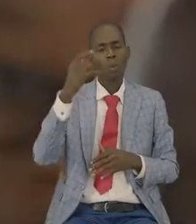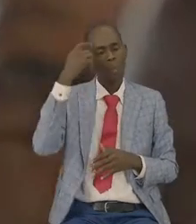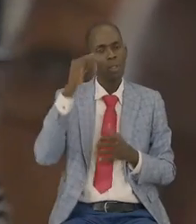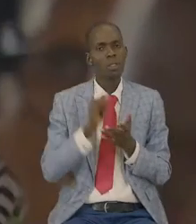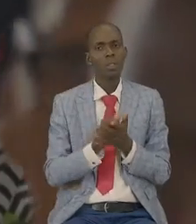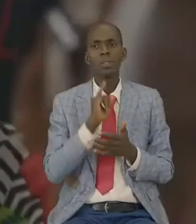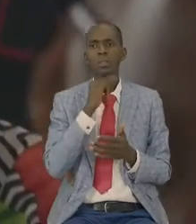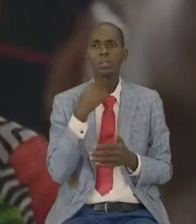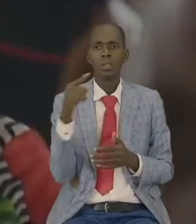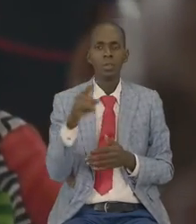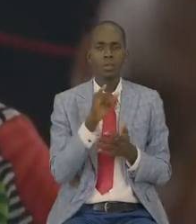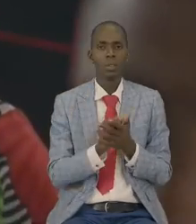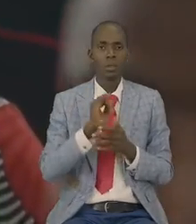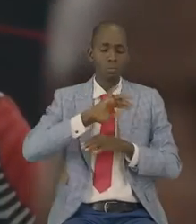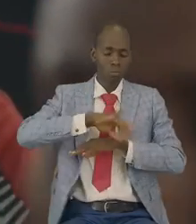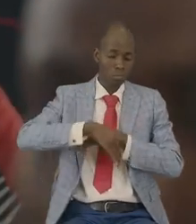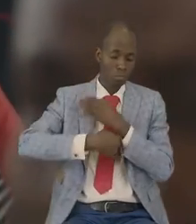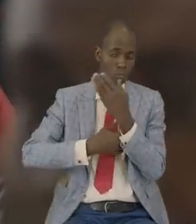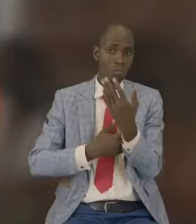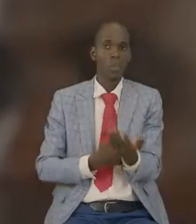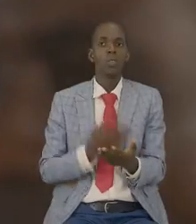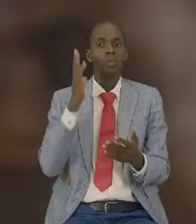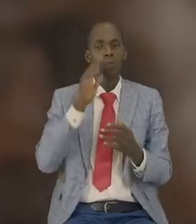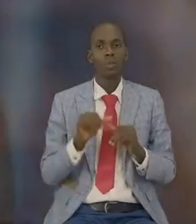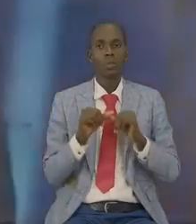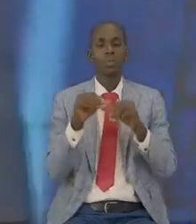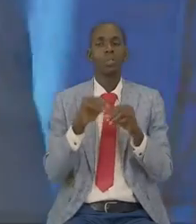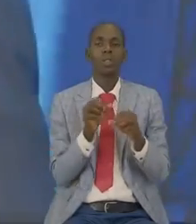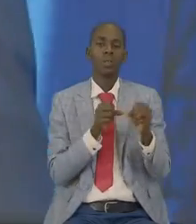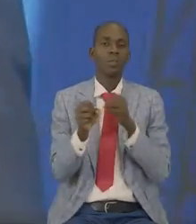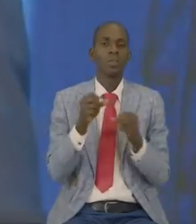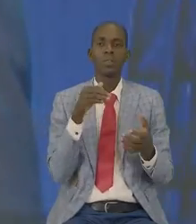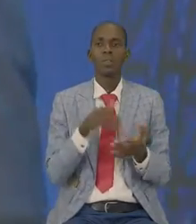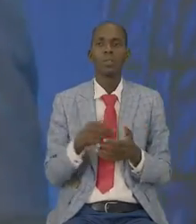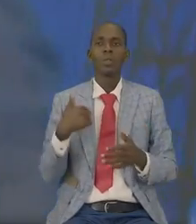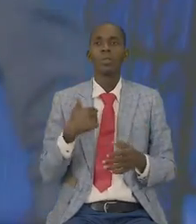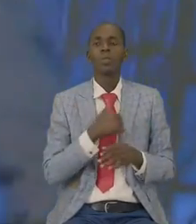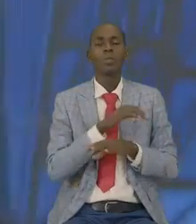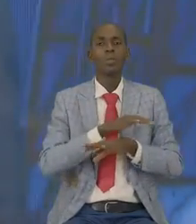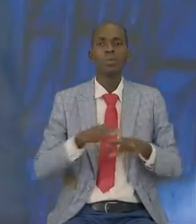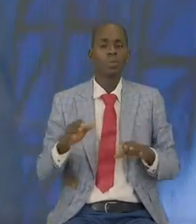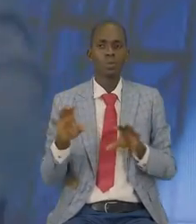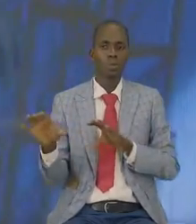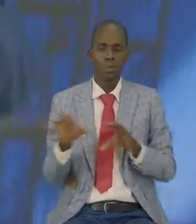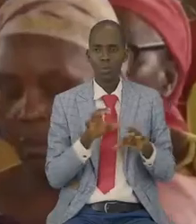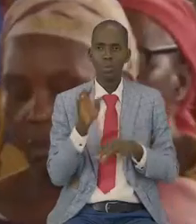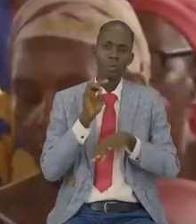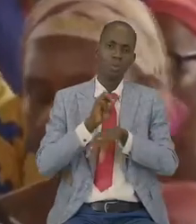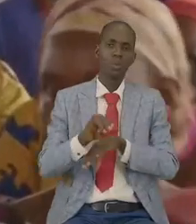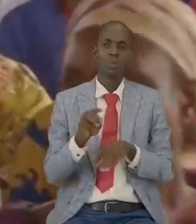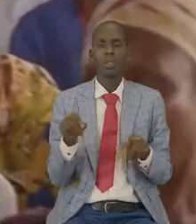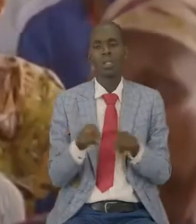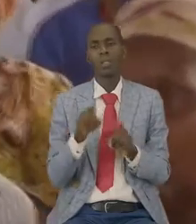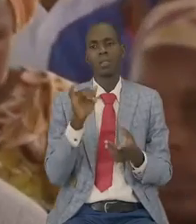wake up morning and you begin the fight again. We don't carry ministry like that.